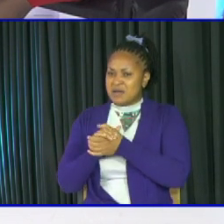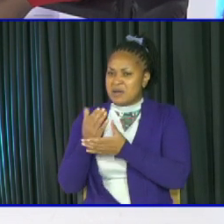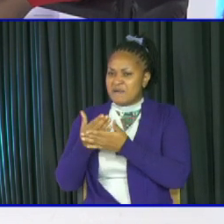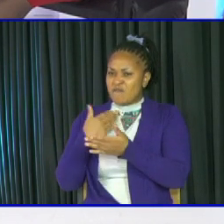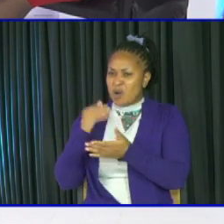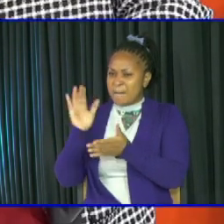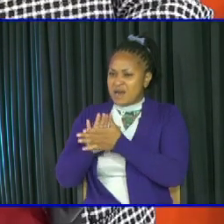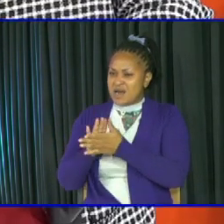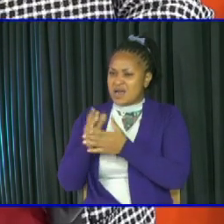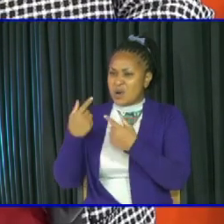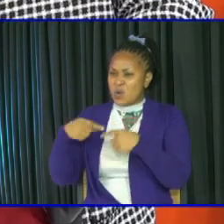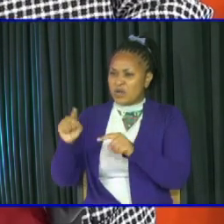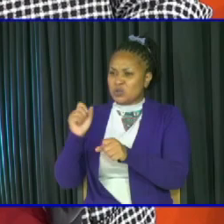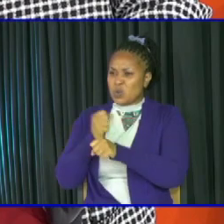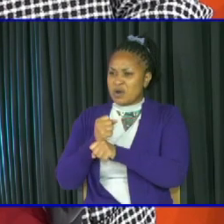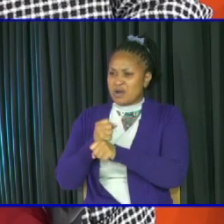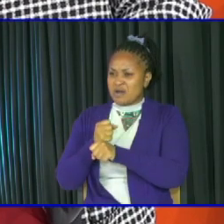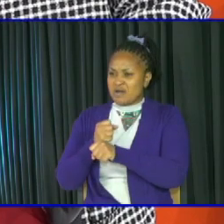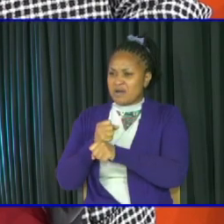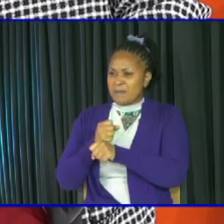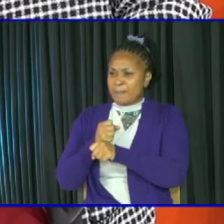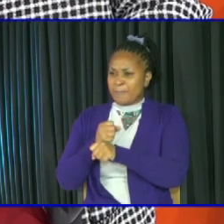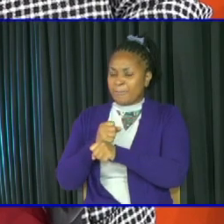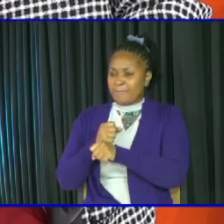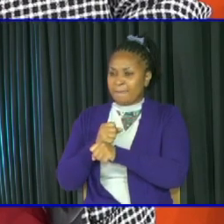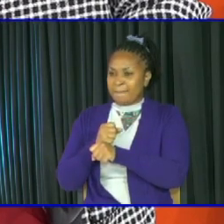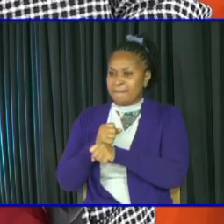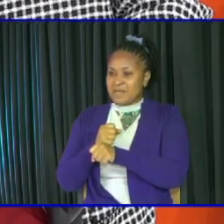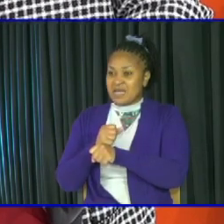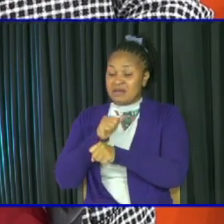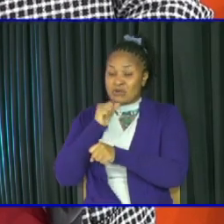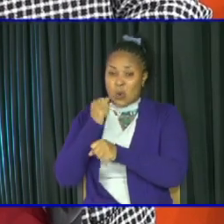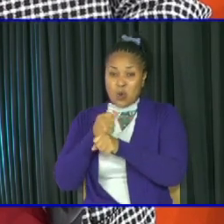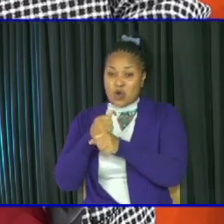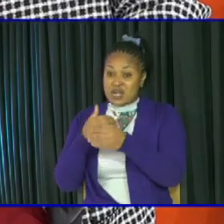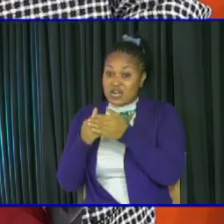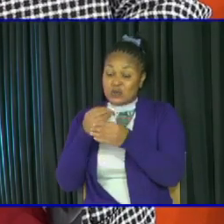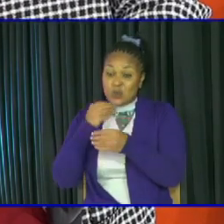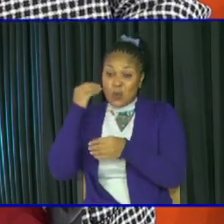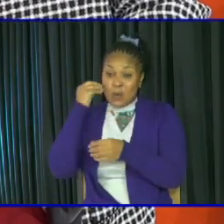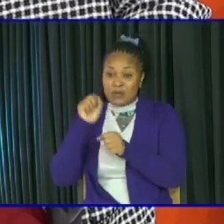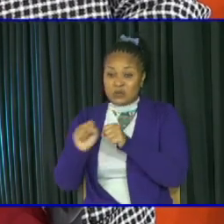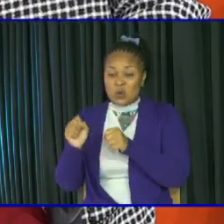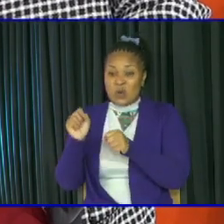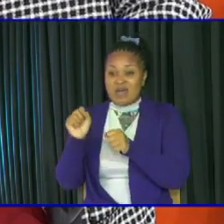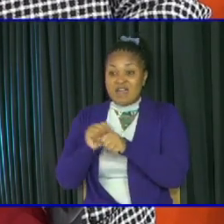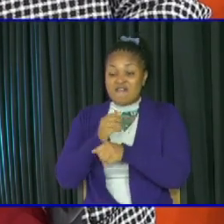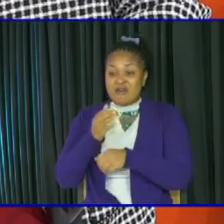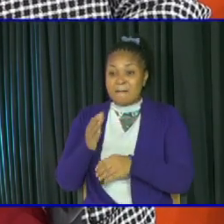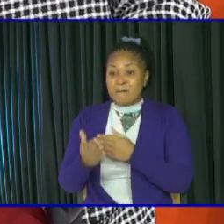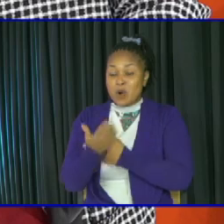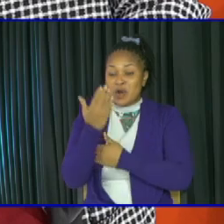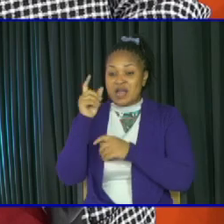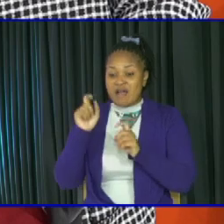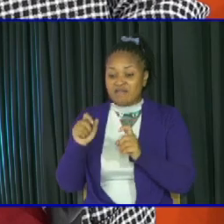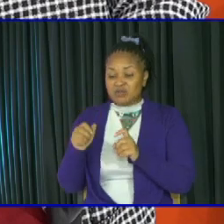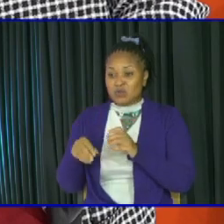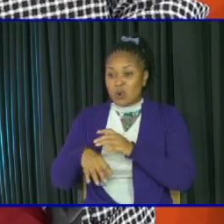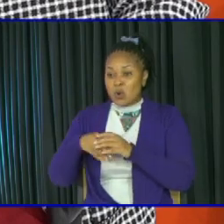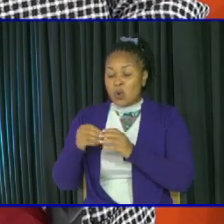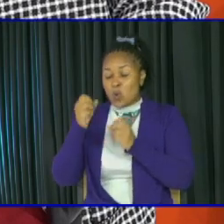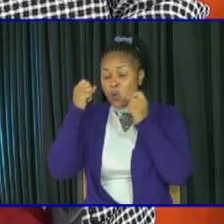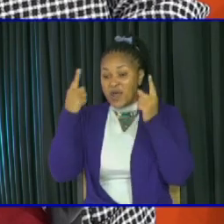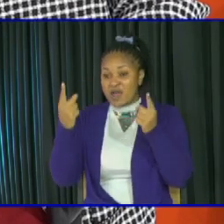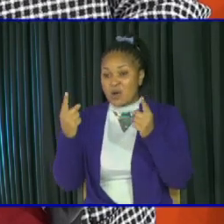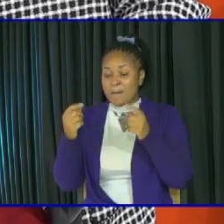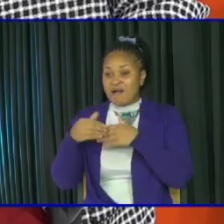work, and I wasn't blessed to be working very near to where I lived. So every morning I had to be out like after 5 to go catch my